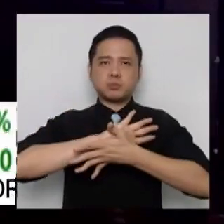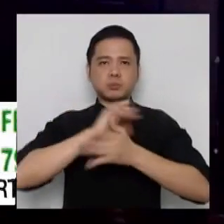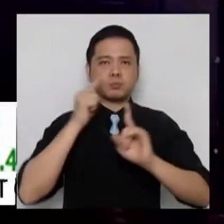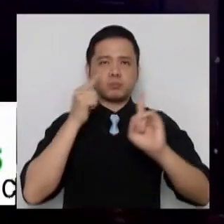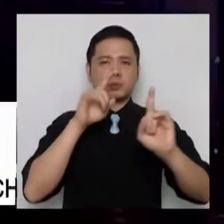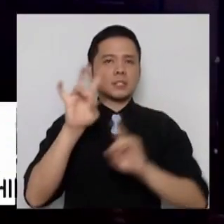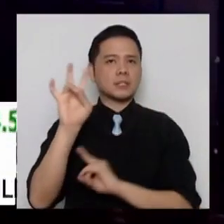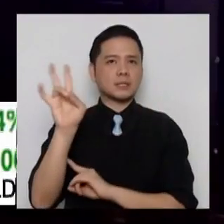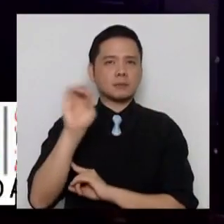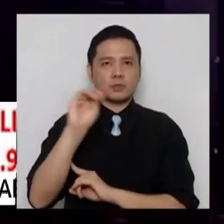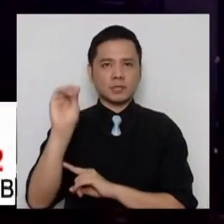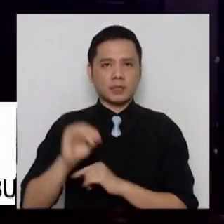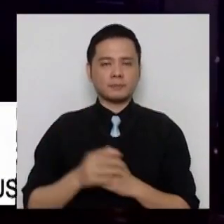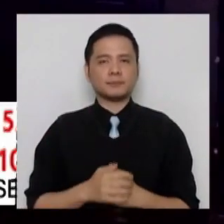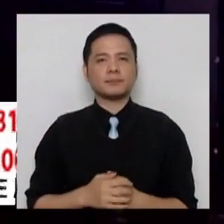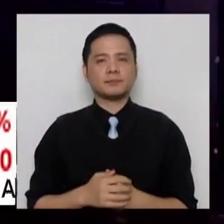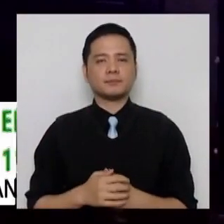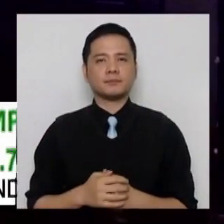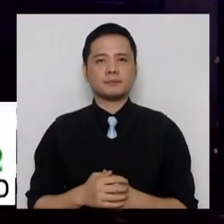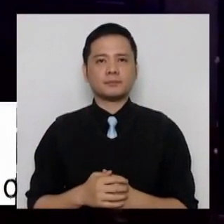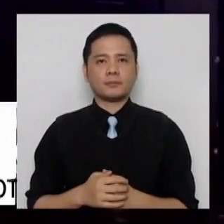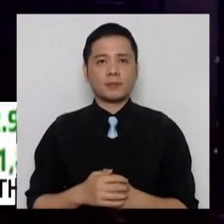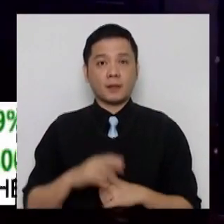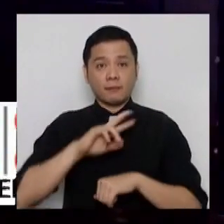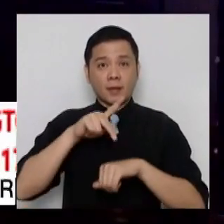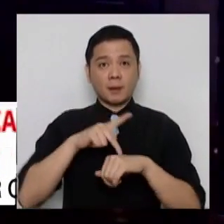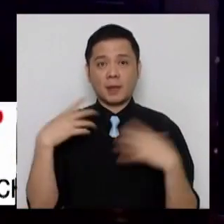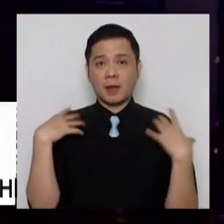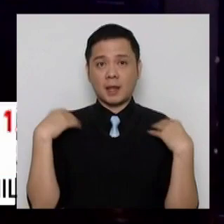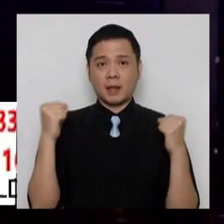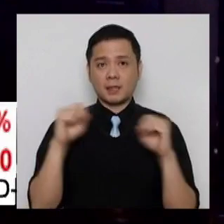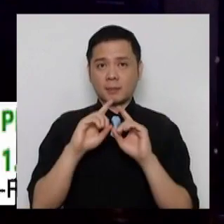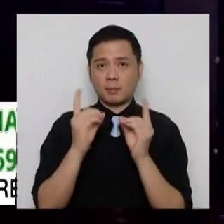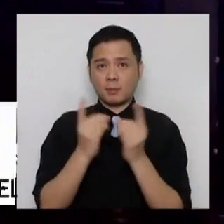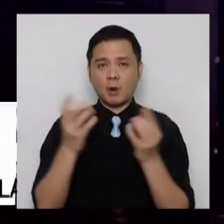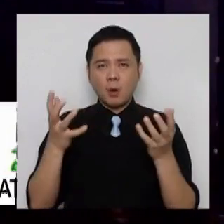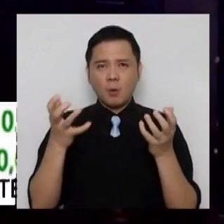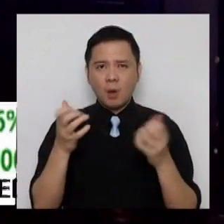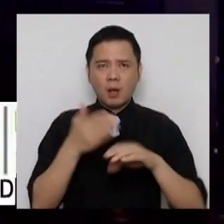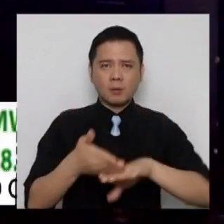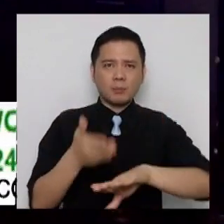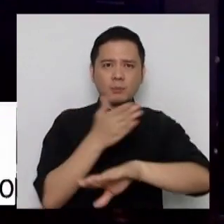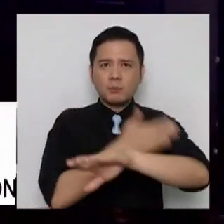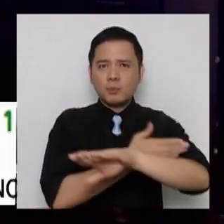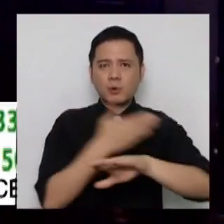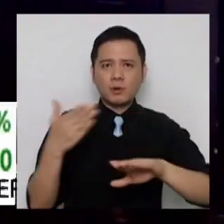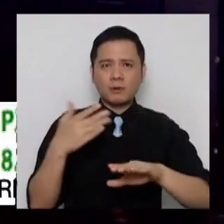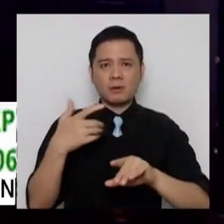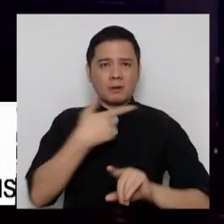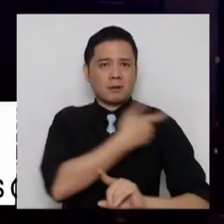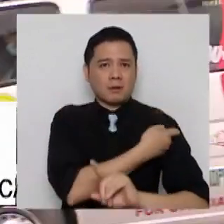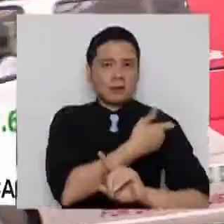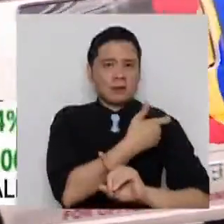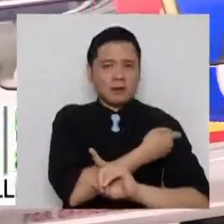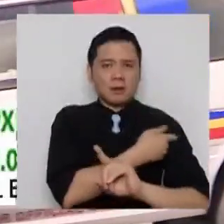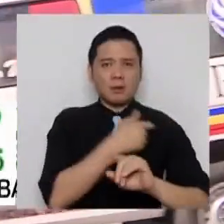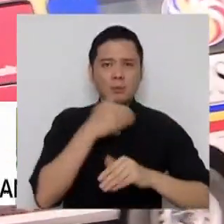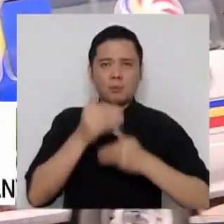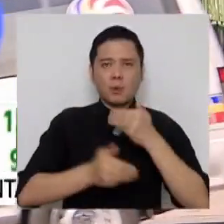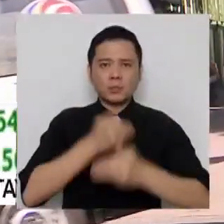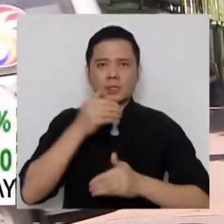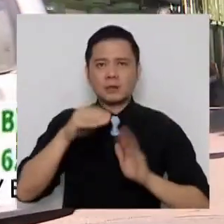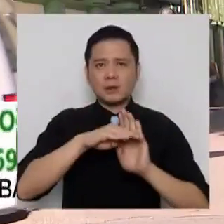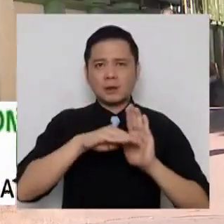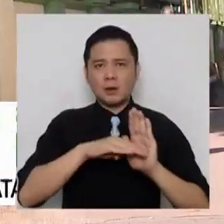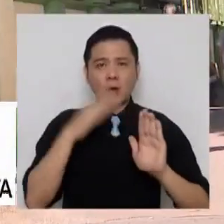The Philippine Health Department vowing to improve its vaccination protocol after a certain individual did not receive a